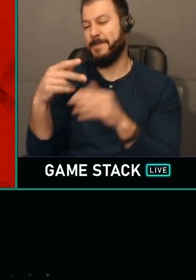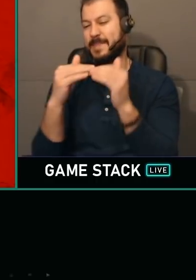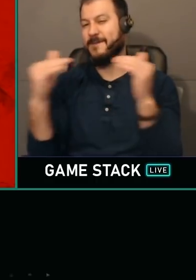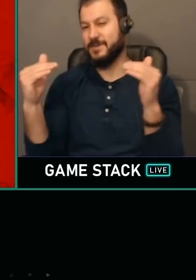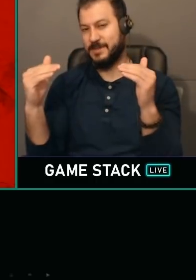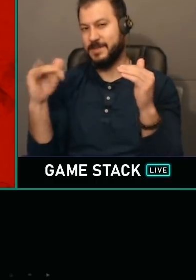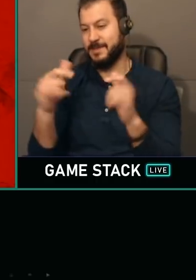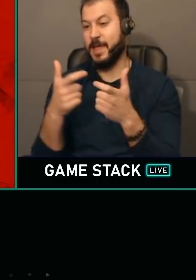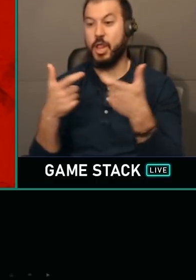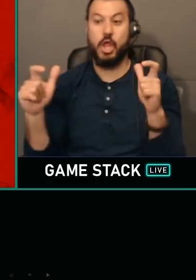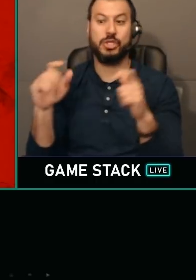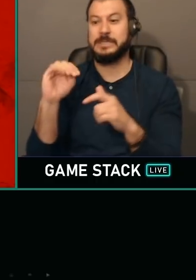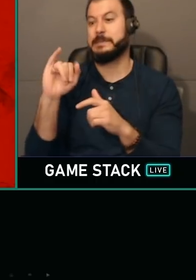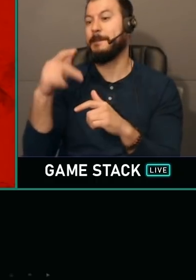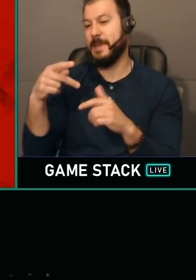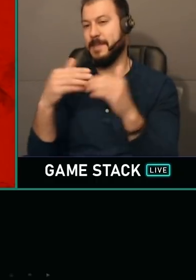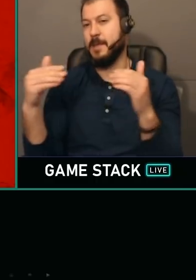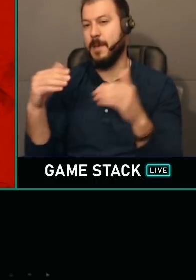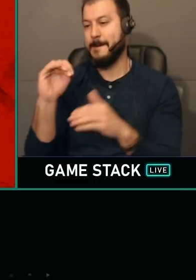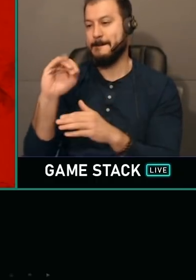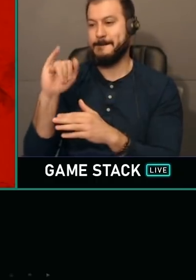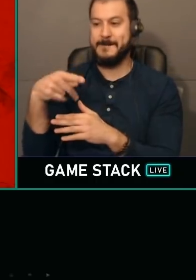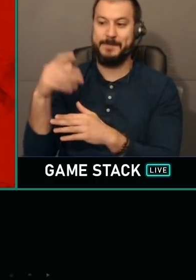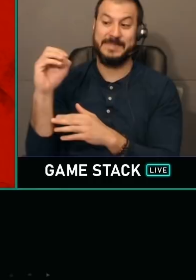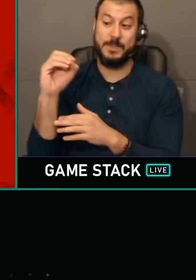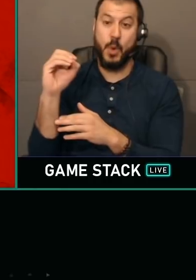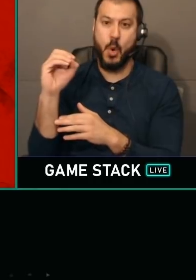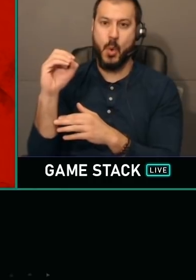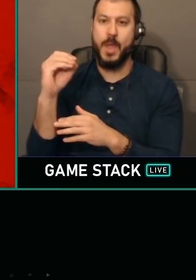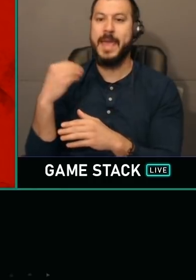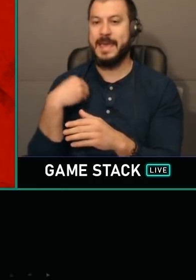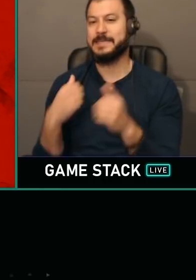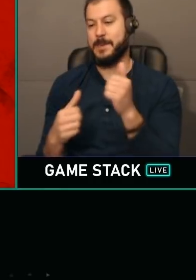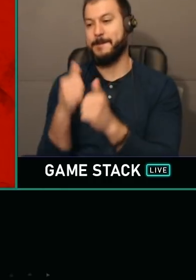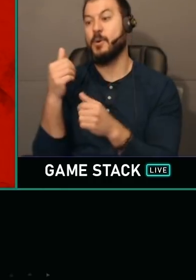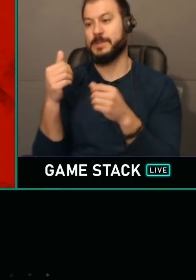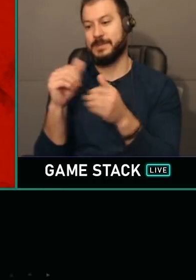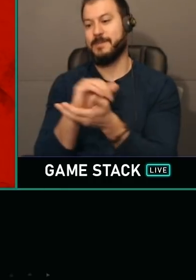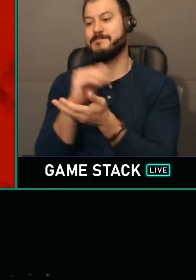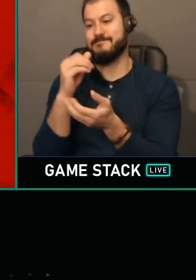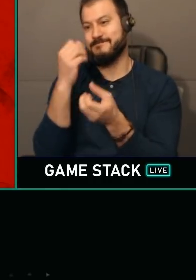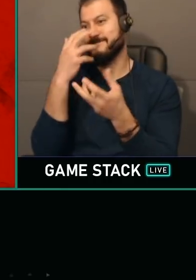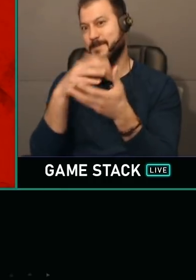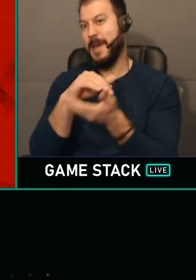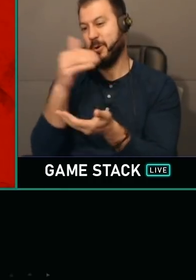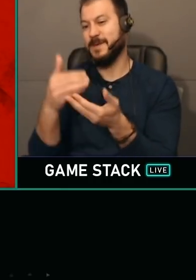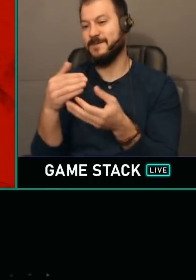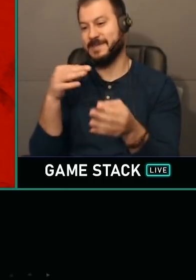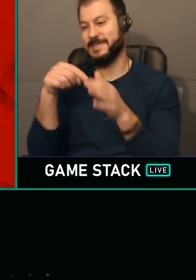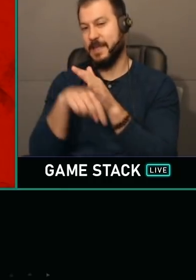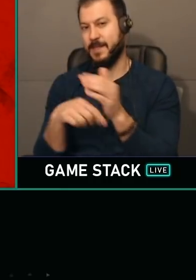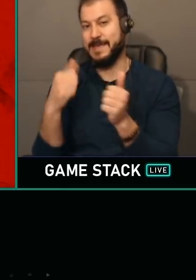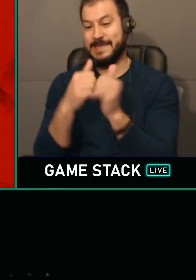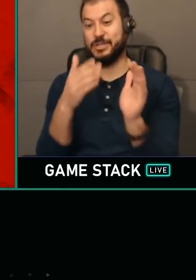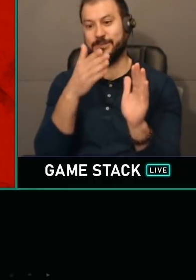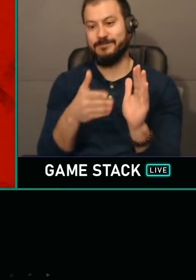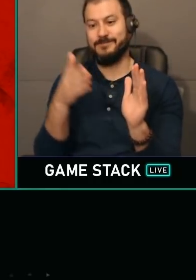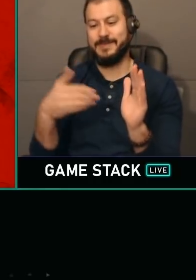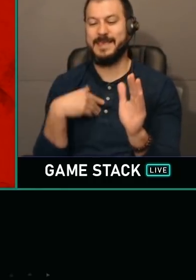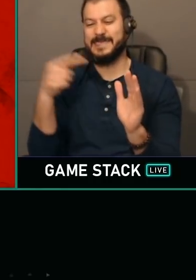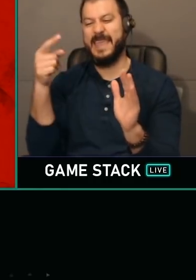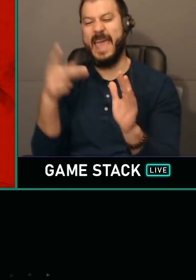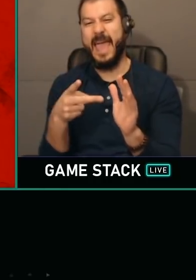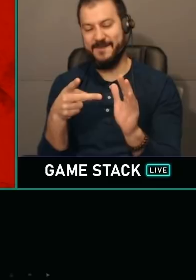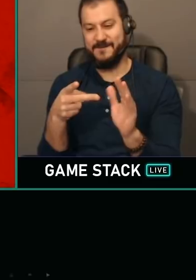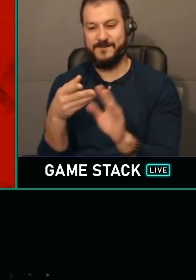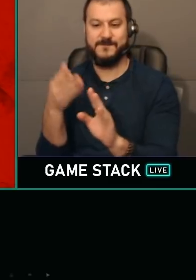MIP level, known as MIP 0, has the most amount of detail, and each successive MIP level has half the dimensions of the